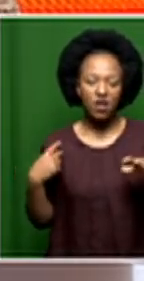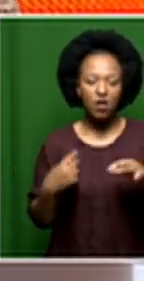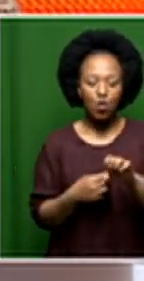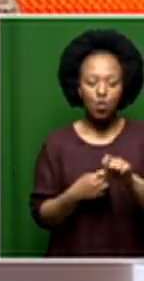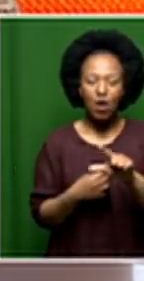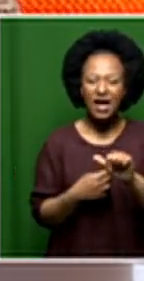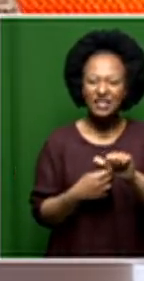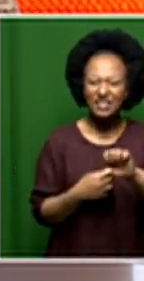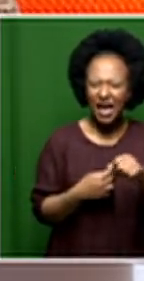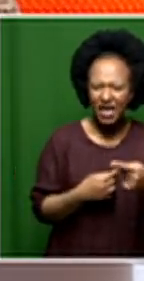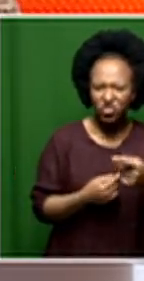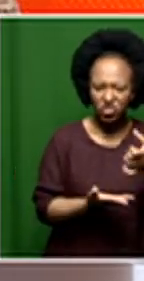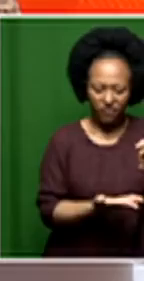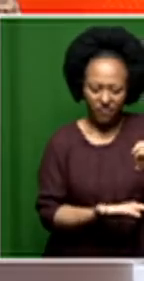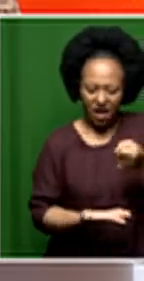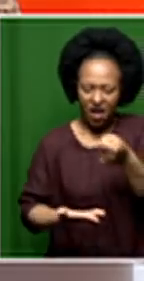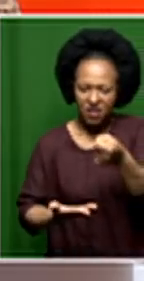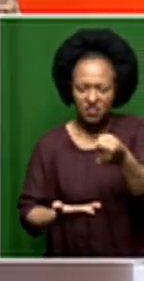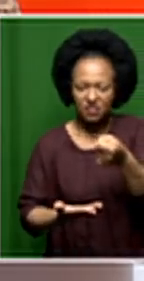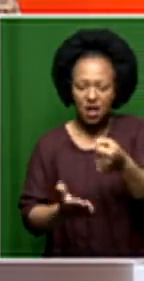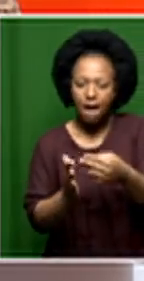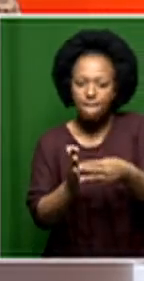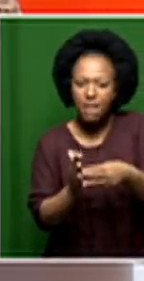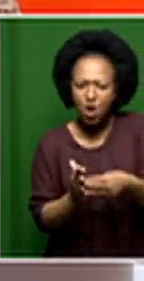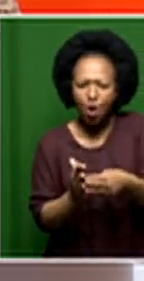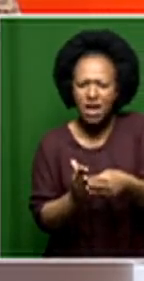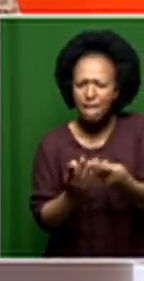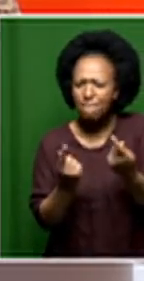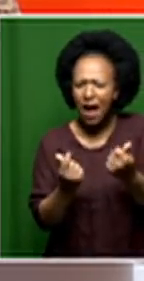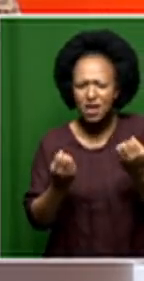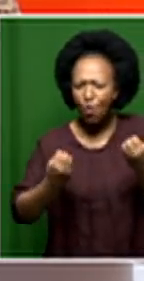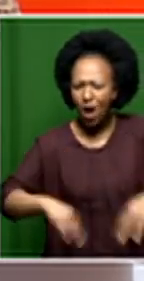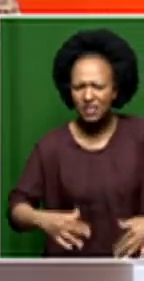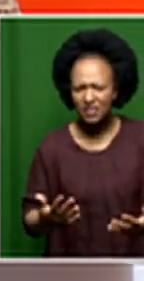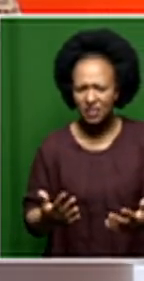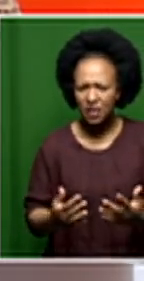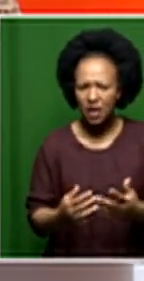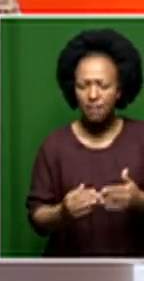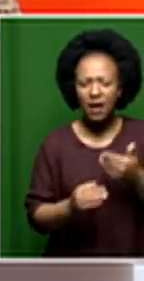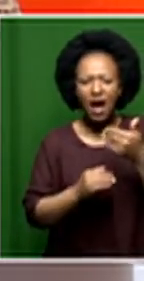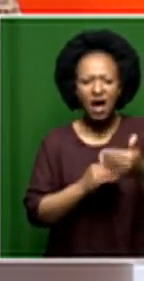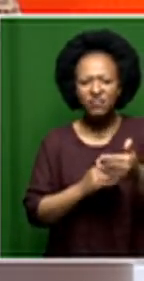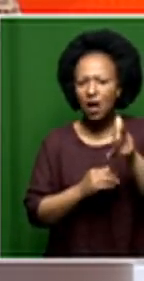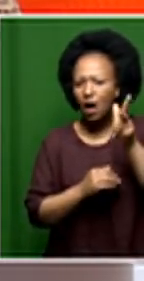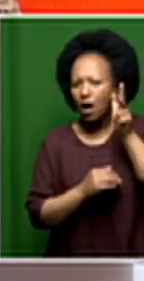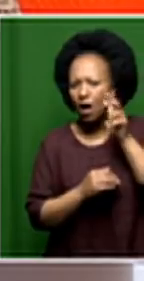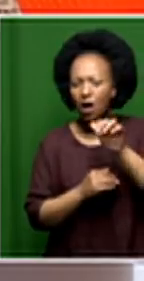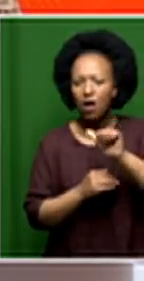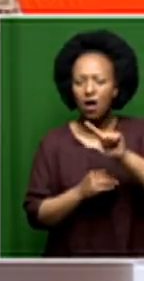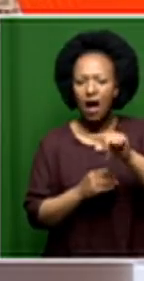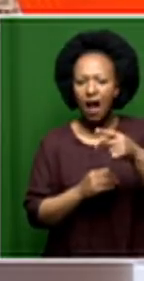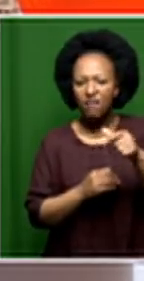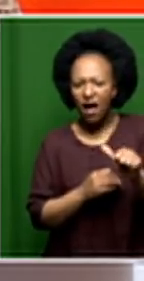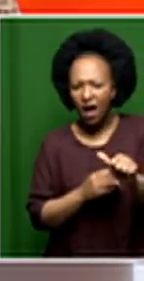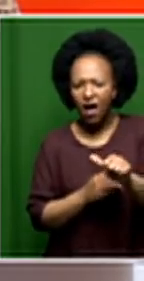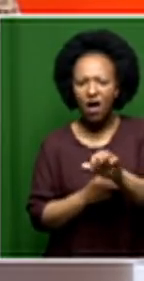funds, hundreds of millions of rands just wasted. But we never heard from Arthur Fraser at the Zondo